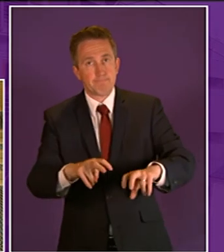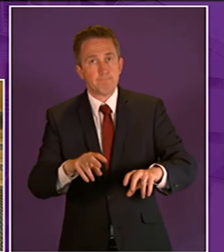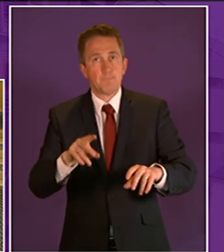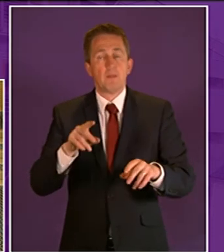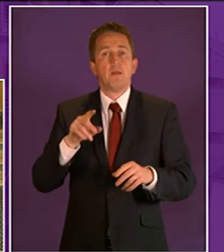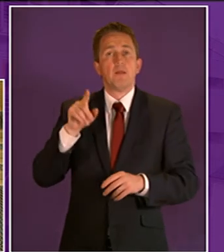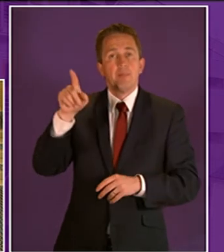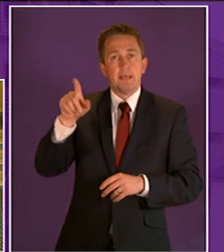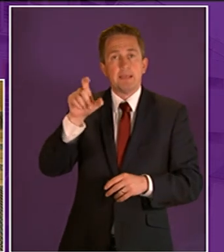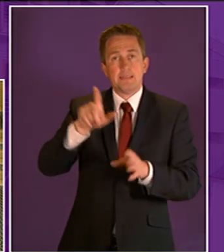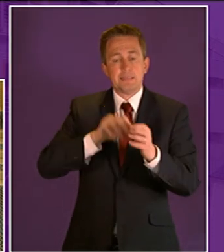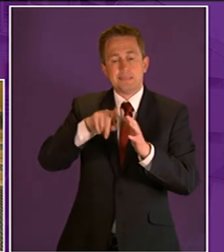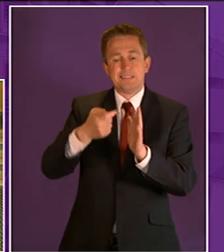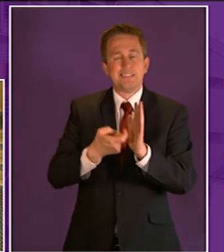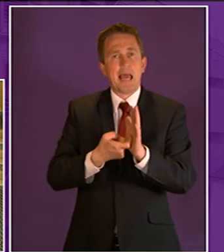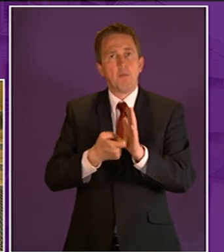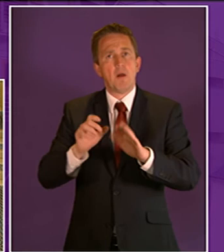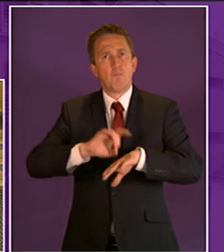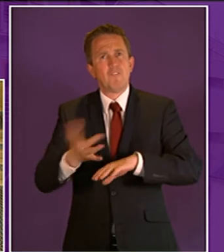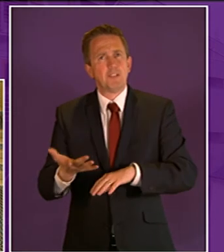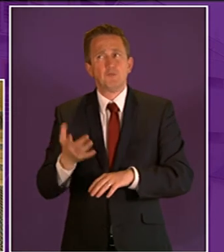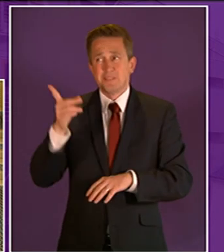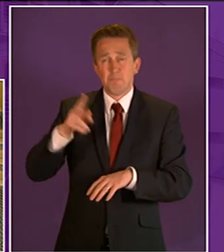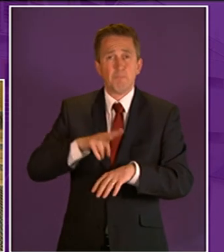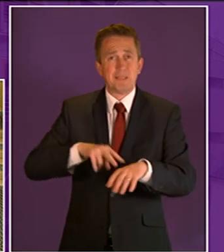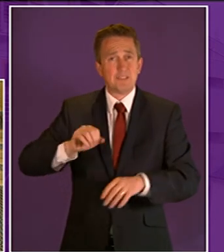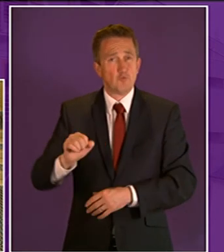cyber experts within Police Scotland